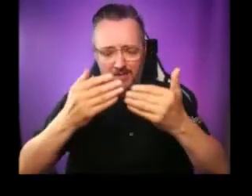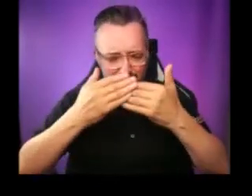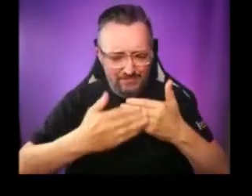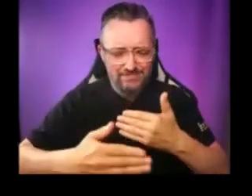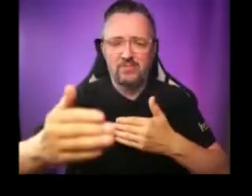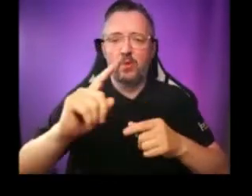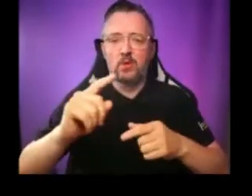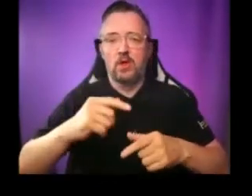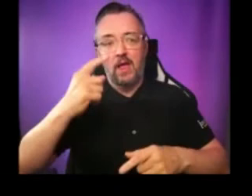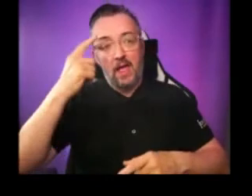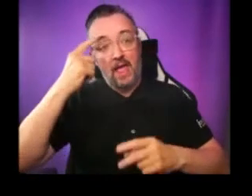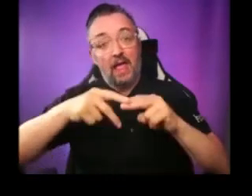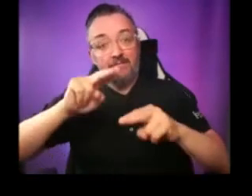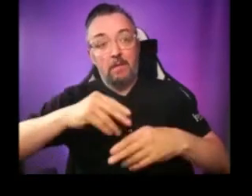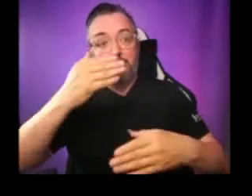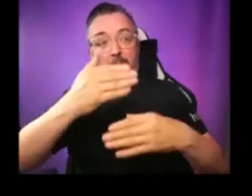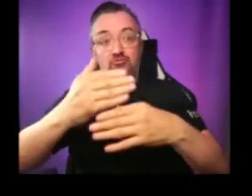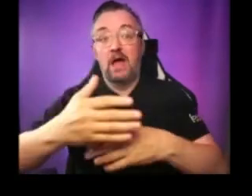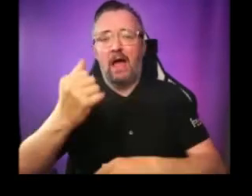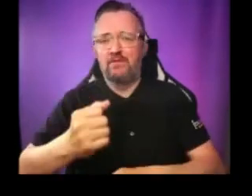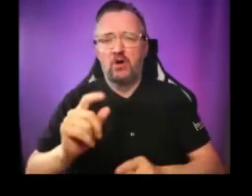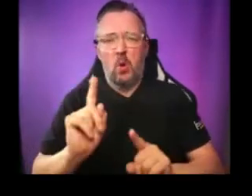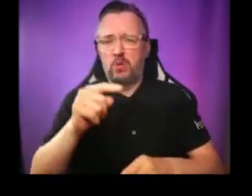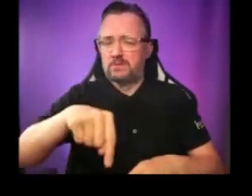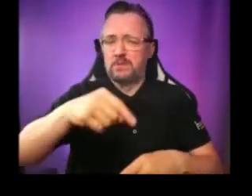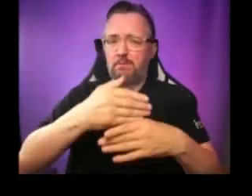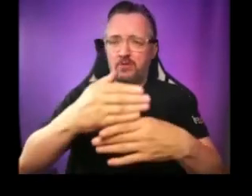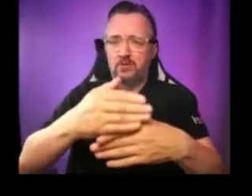barriers are if they are there.